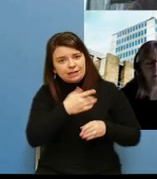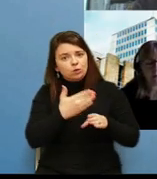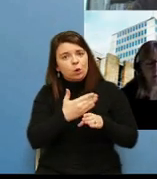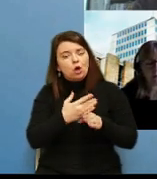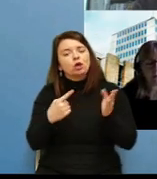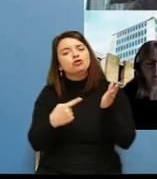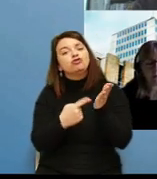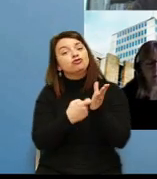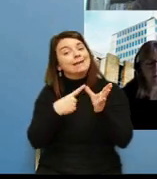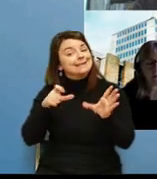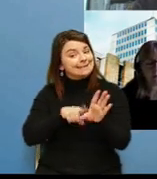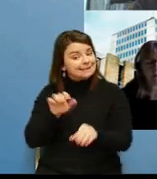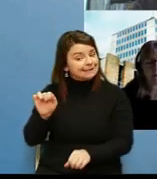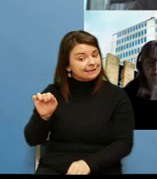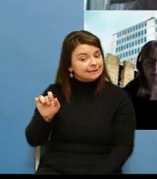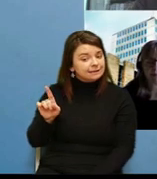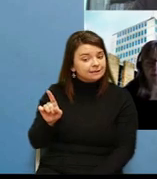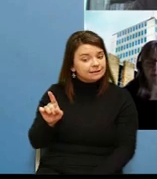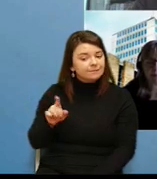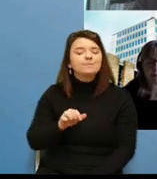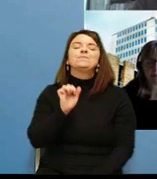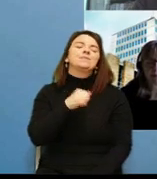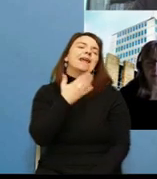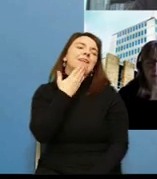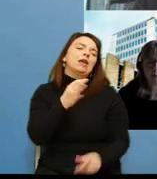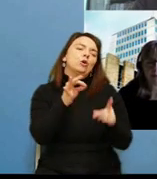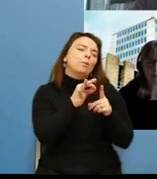this work, Tracy?